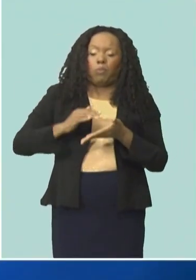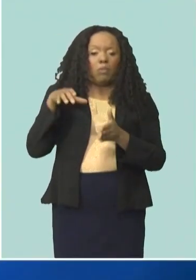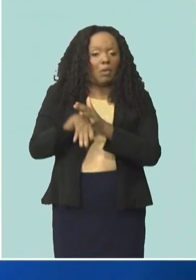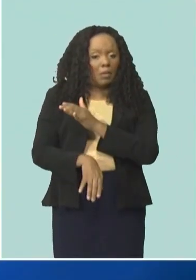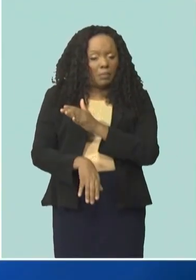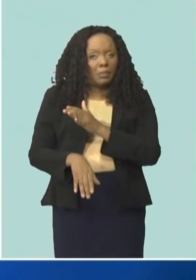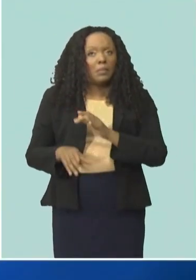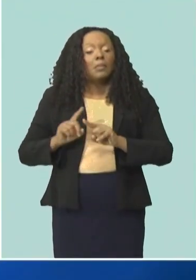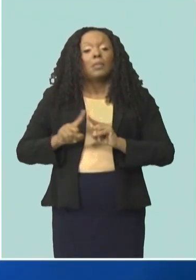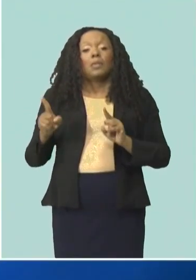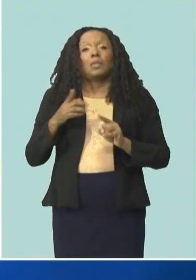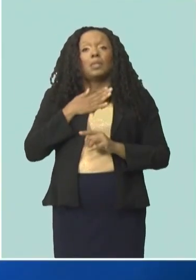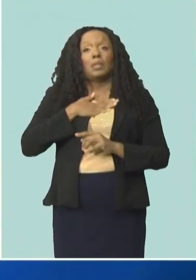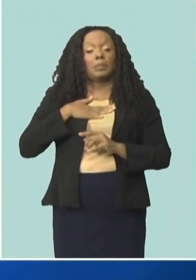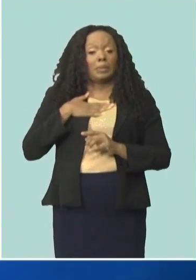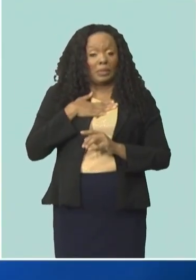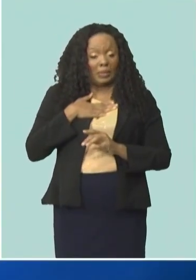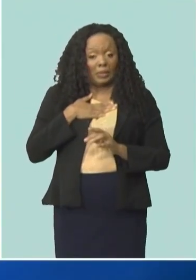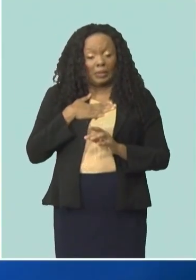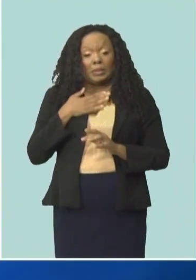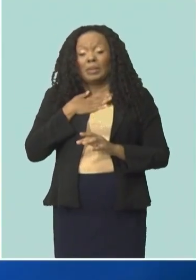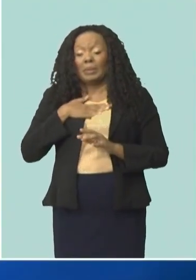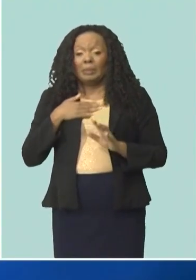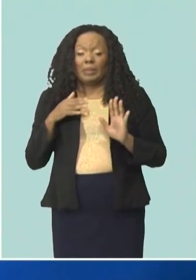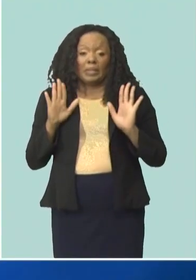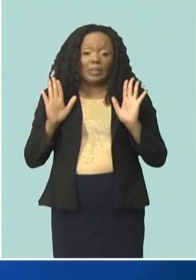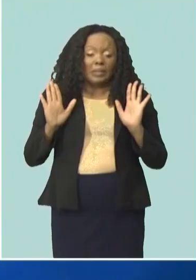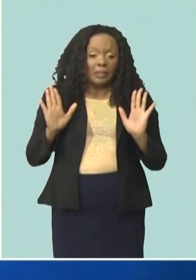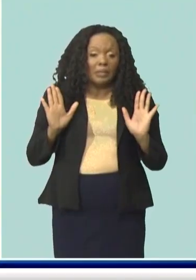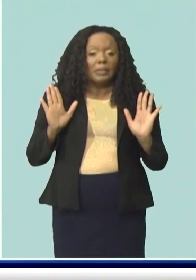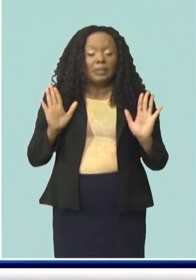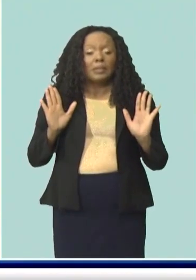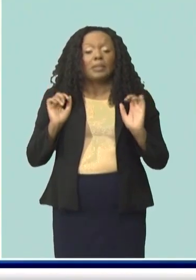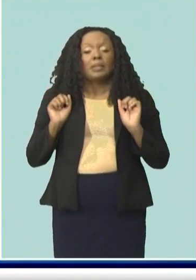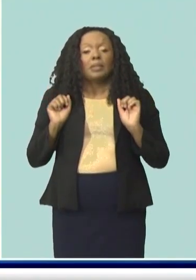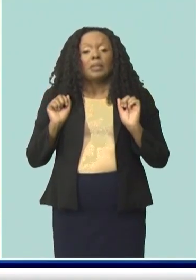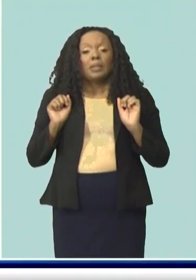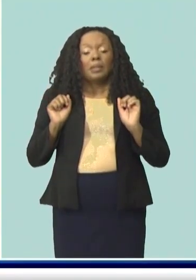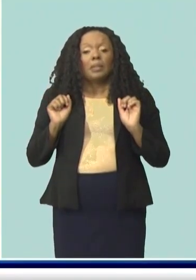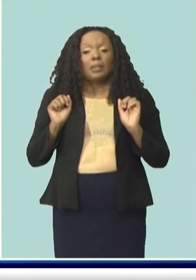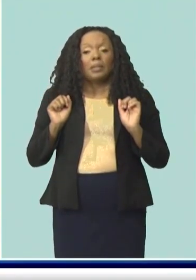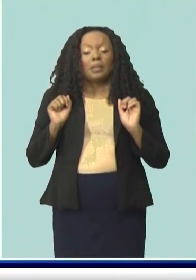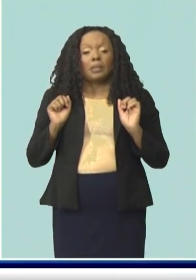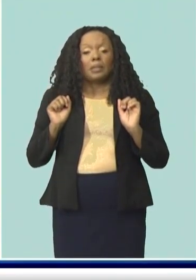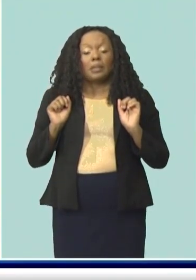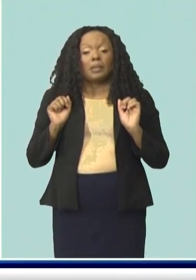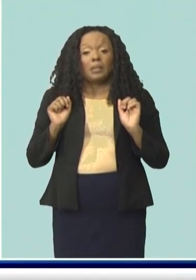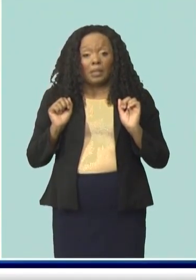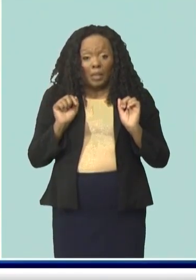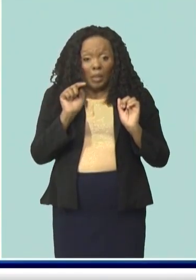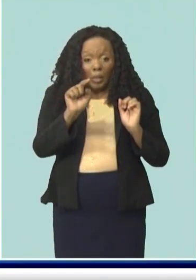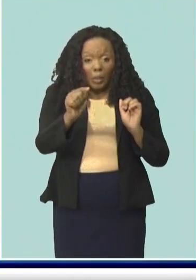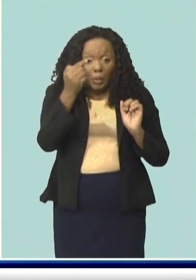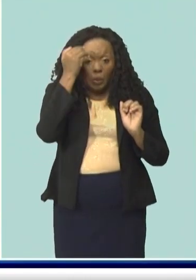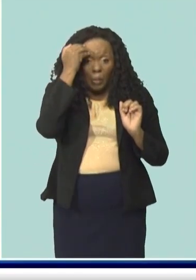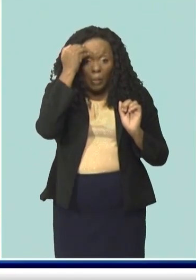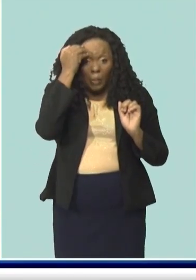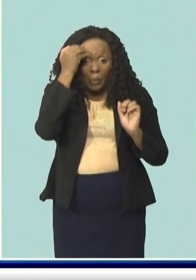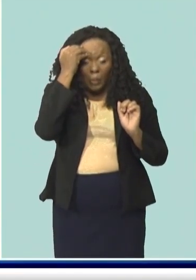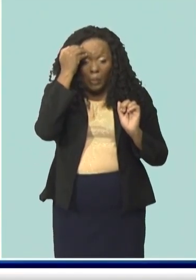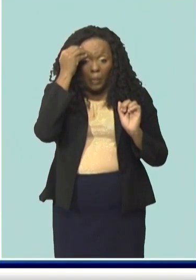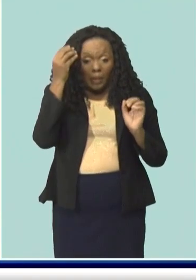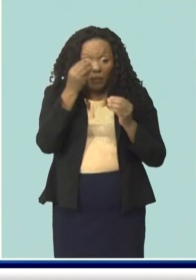want to appeal to the general public to provide us with that information that will allow